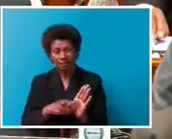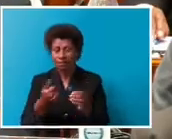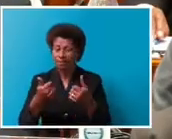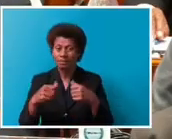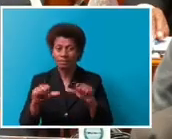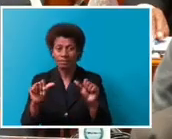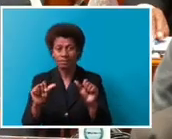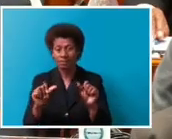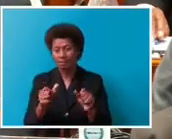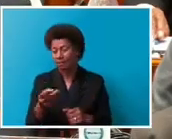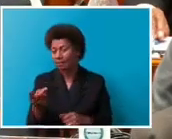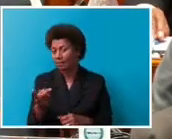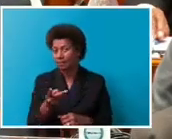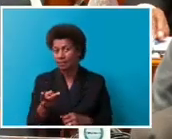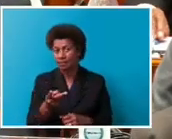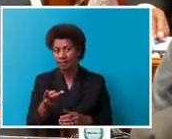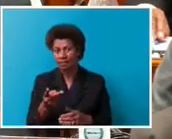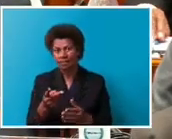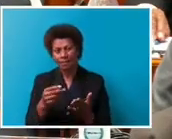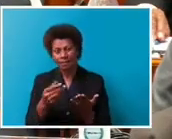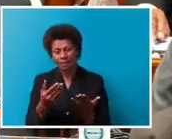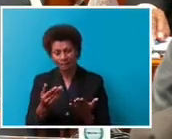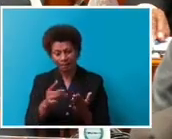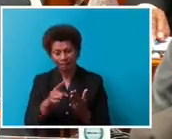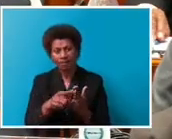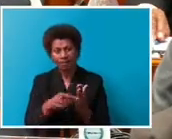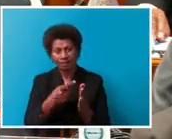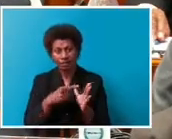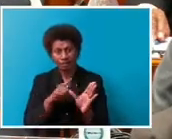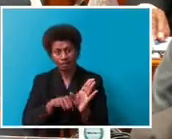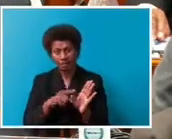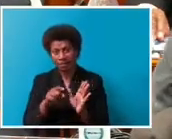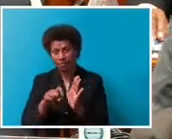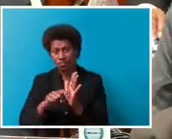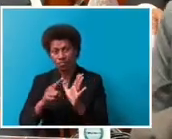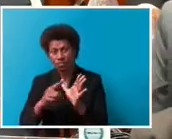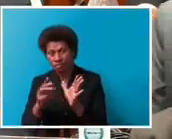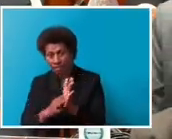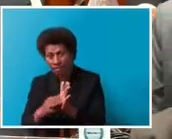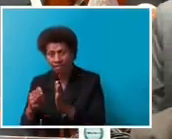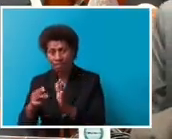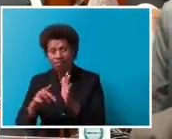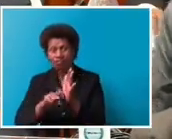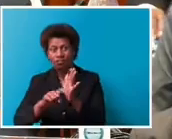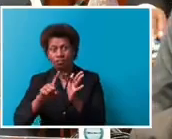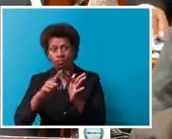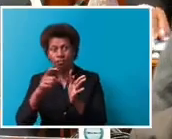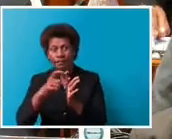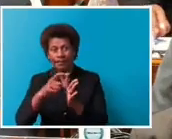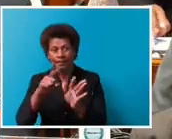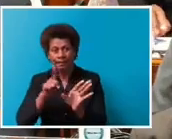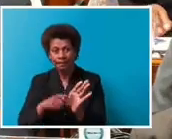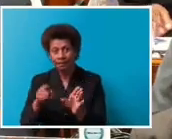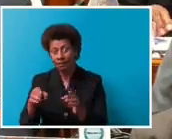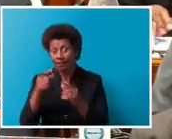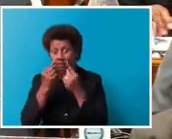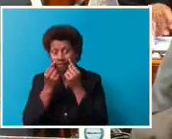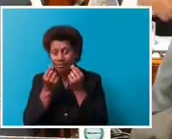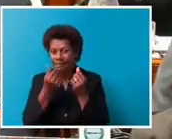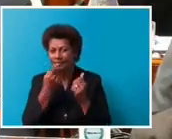by both him and Justice Jairam Reddy, Honorable Sitiveni Rambuka, without any hesitation, replied that